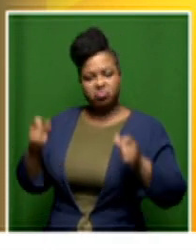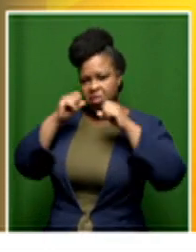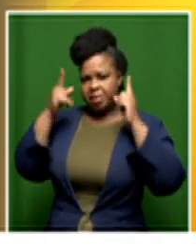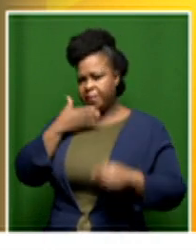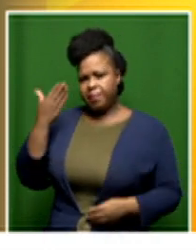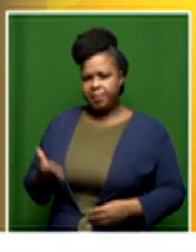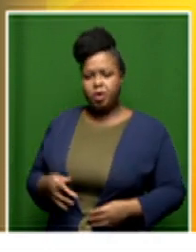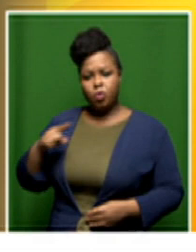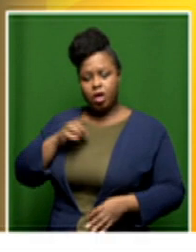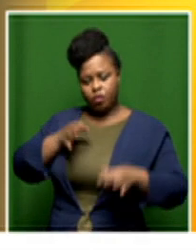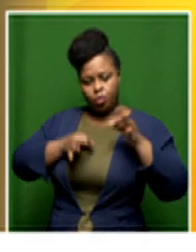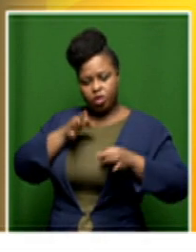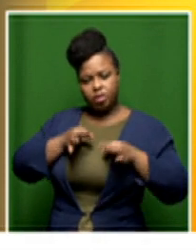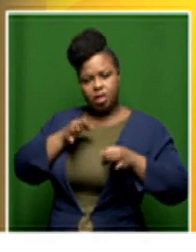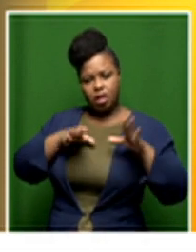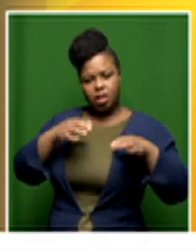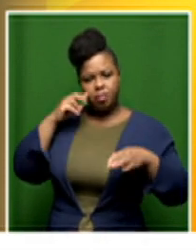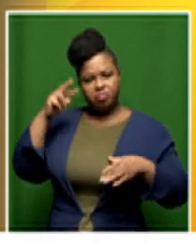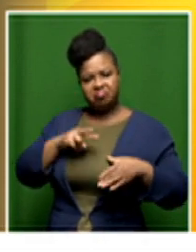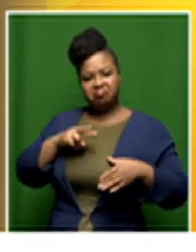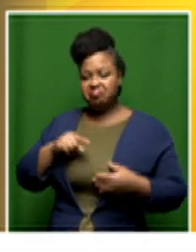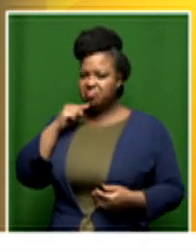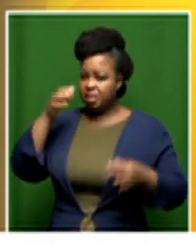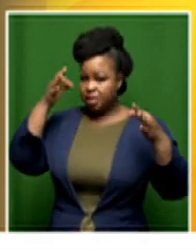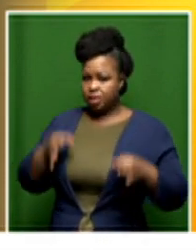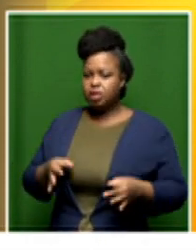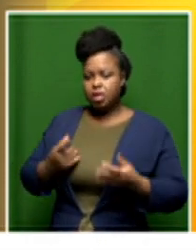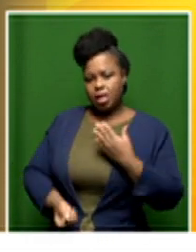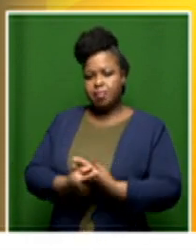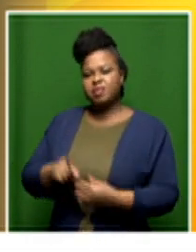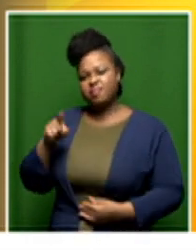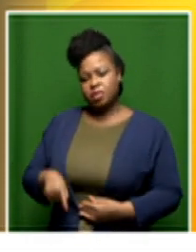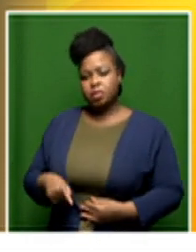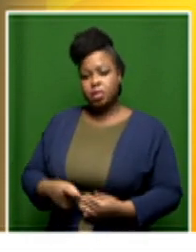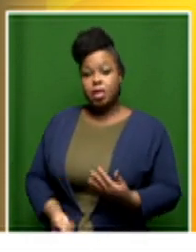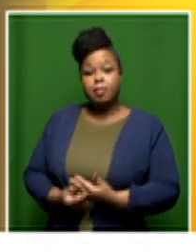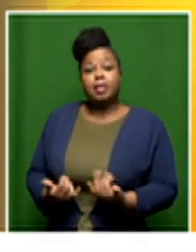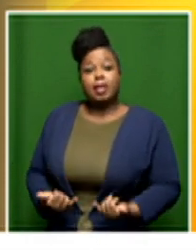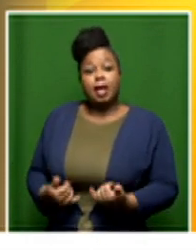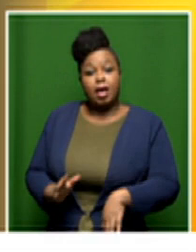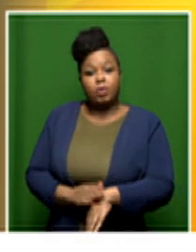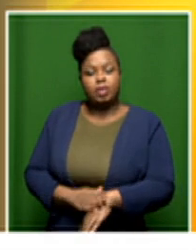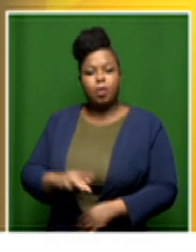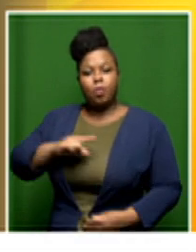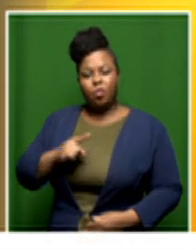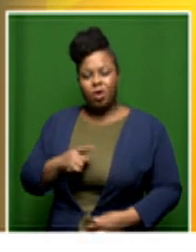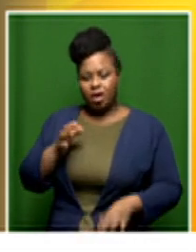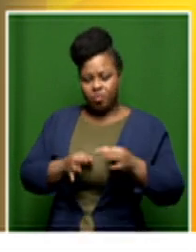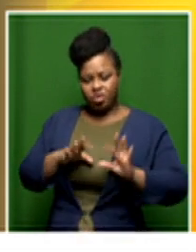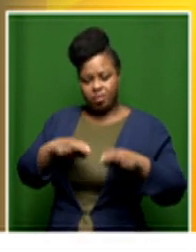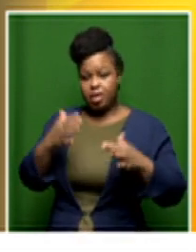surprise overall from a political perspective that this decision needed to be taken at a time when the party